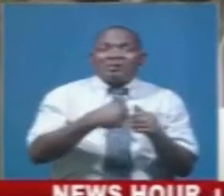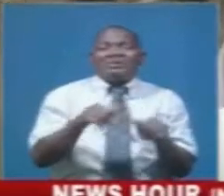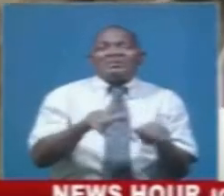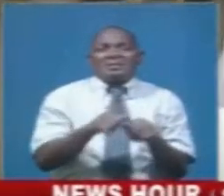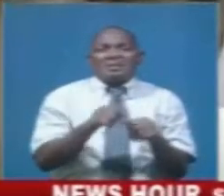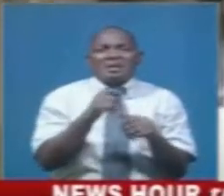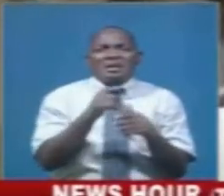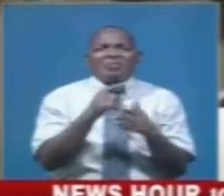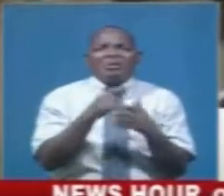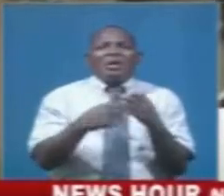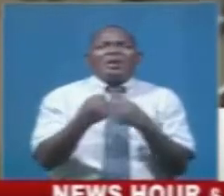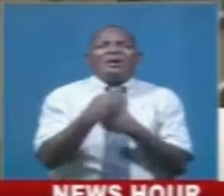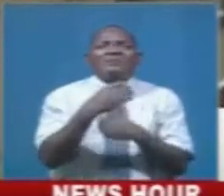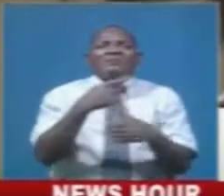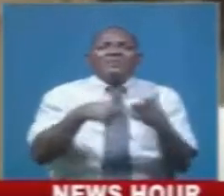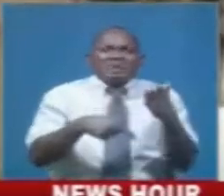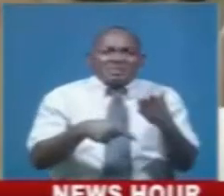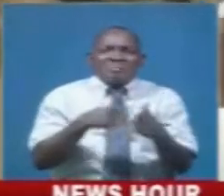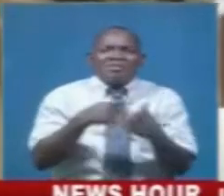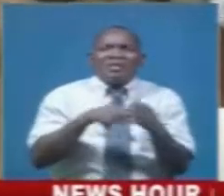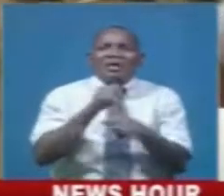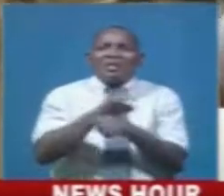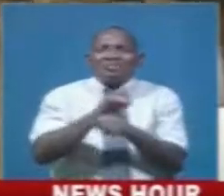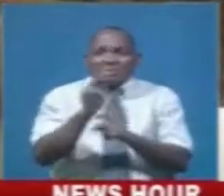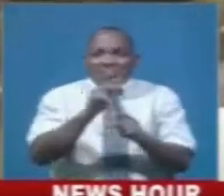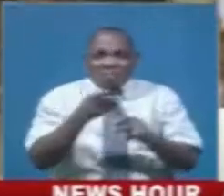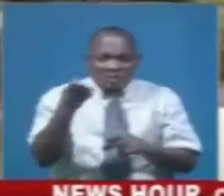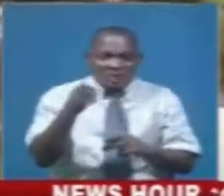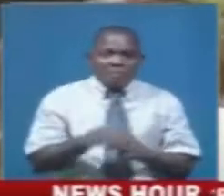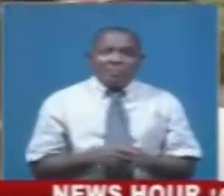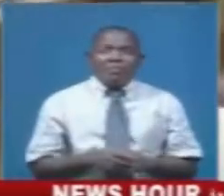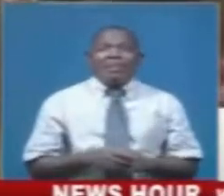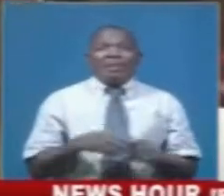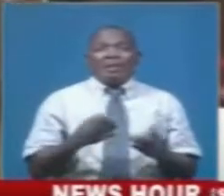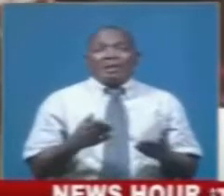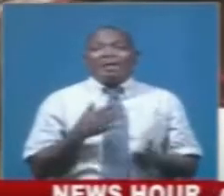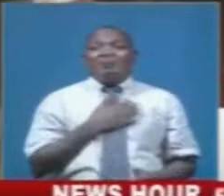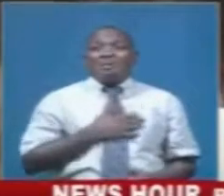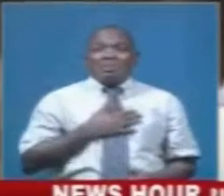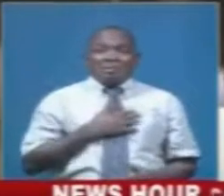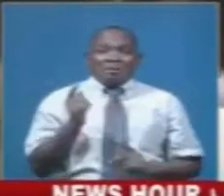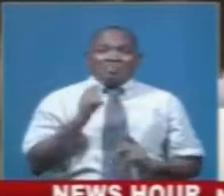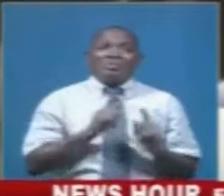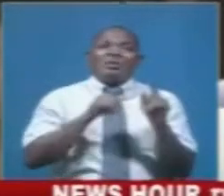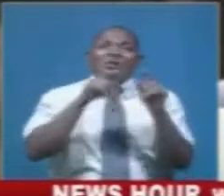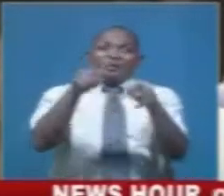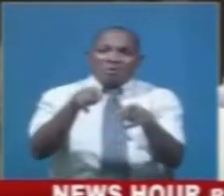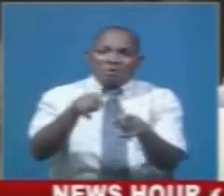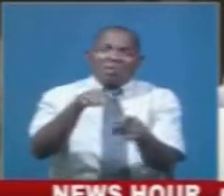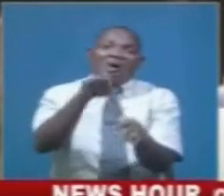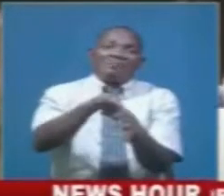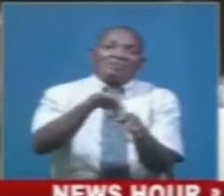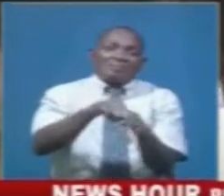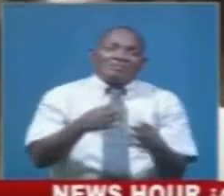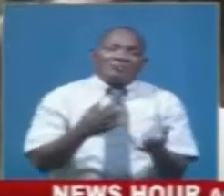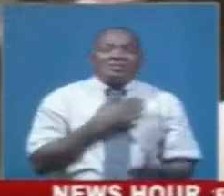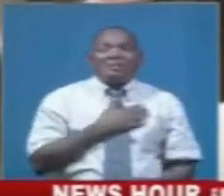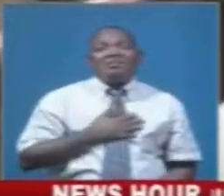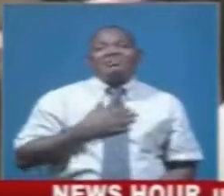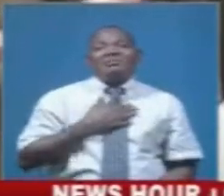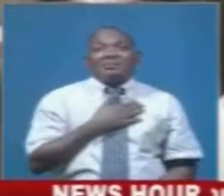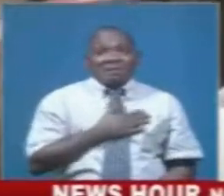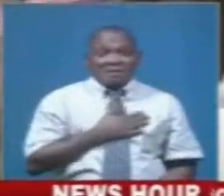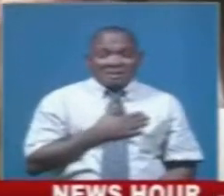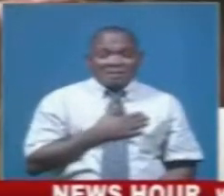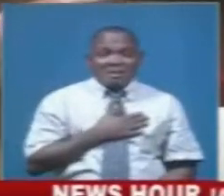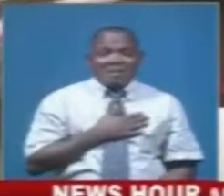you tell us? What kind of advice can you give to people that are... You see, whether it's calm or not, a lot depends on the population. That places that are very, very